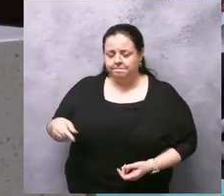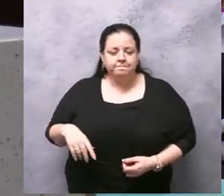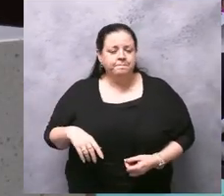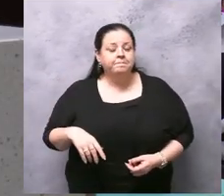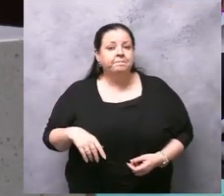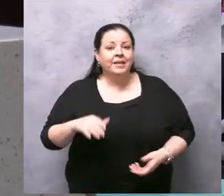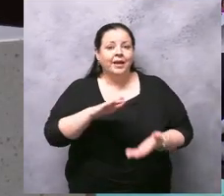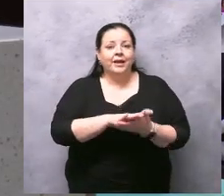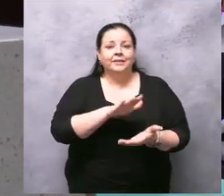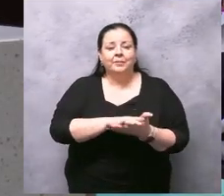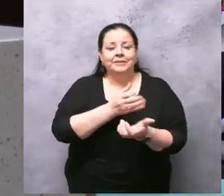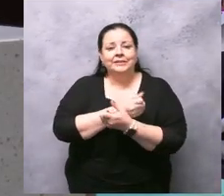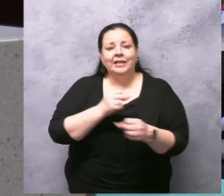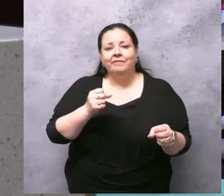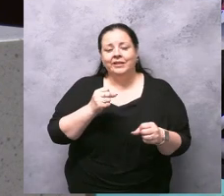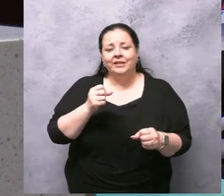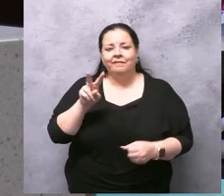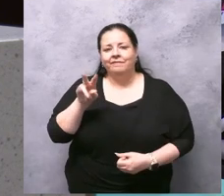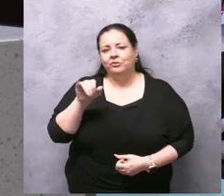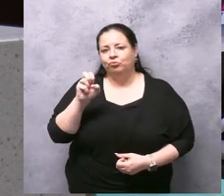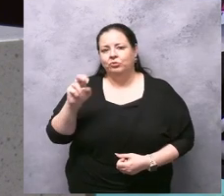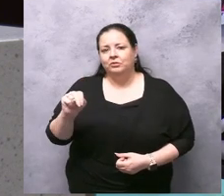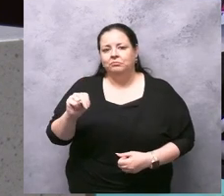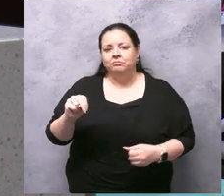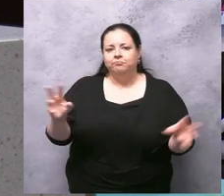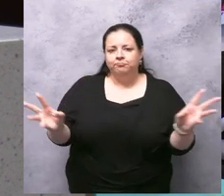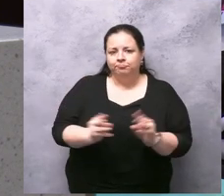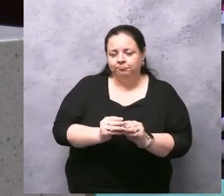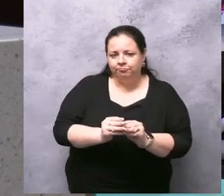The Academic Safety Vision and Planning Committee met